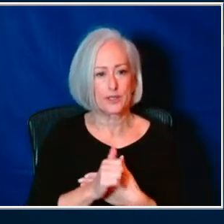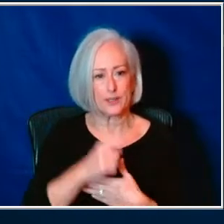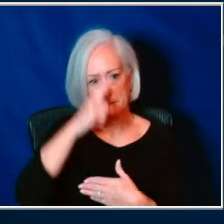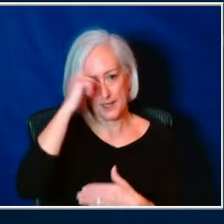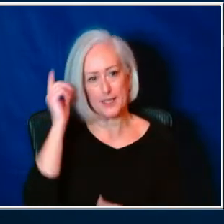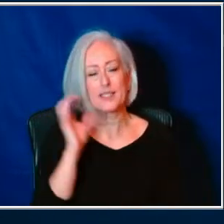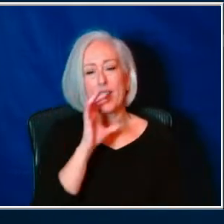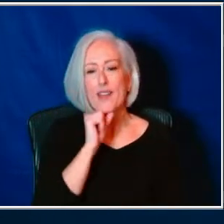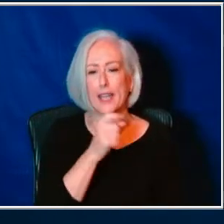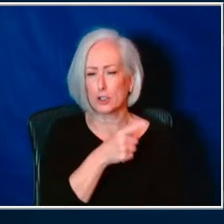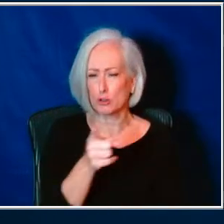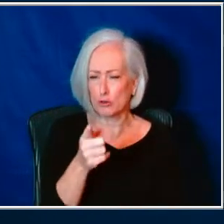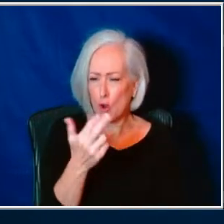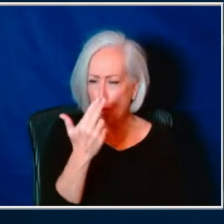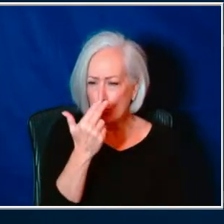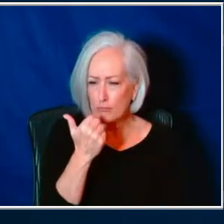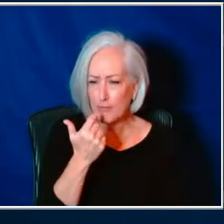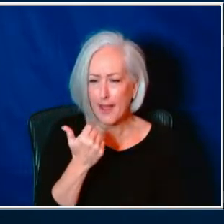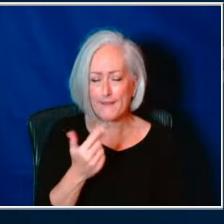laugh at that.